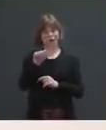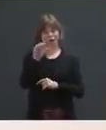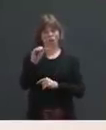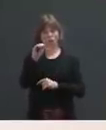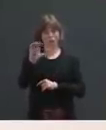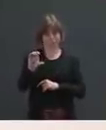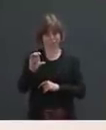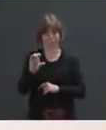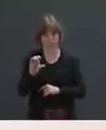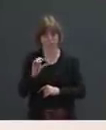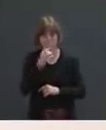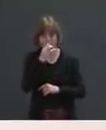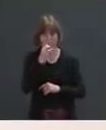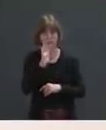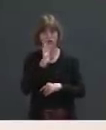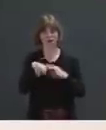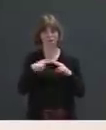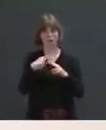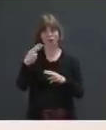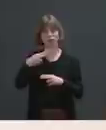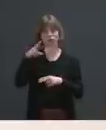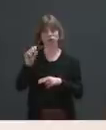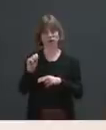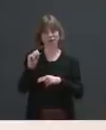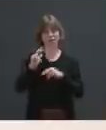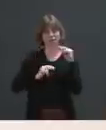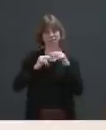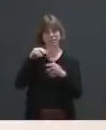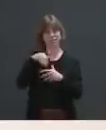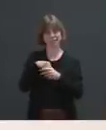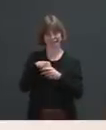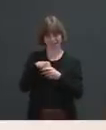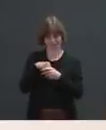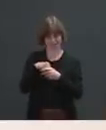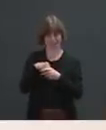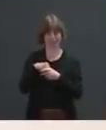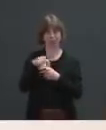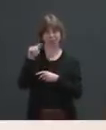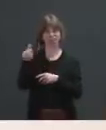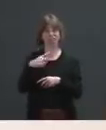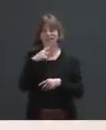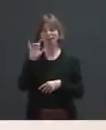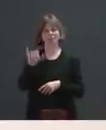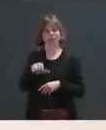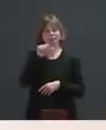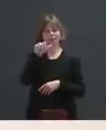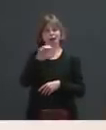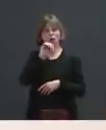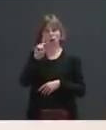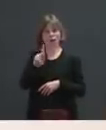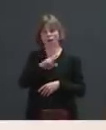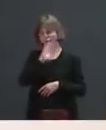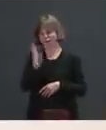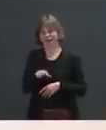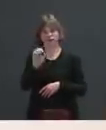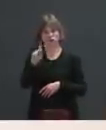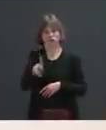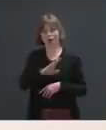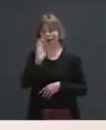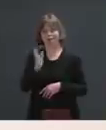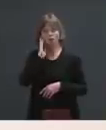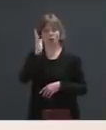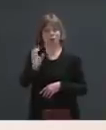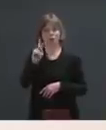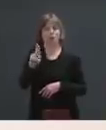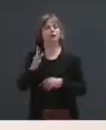that HHS facility in Carrizo Springs, said this is not okay, never has been okay, never will be okay, no matter the administration or